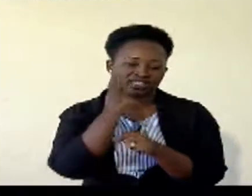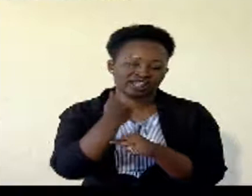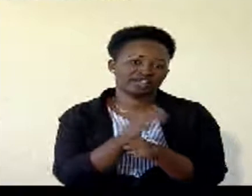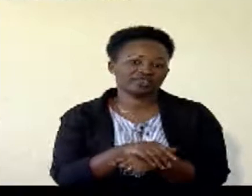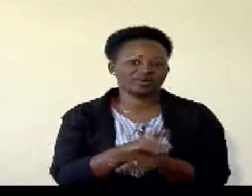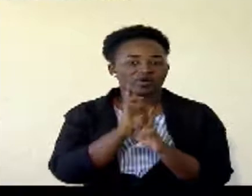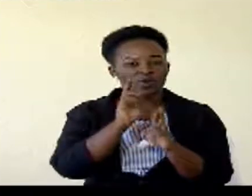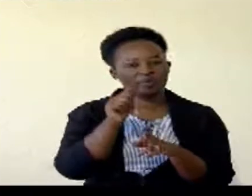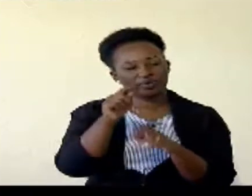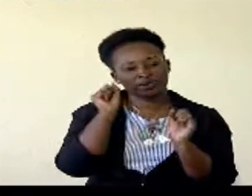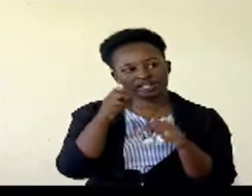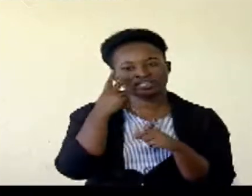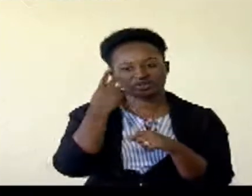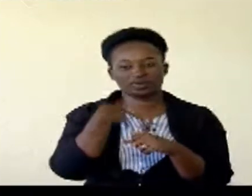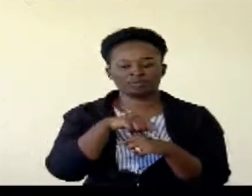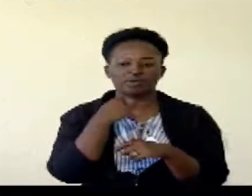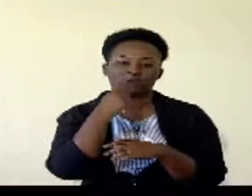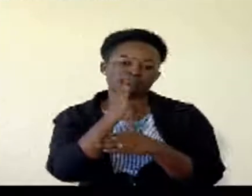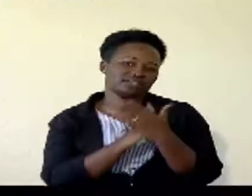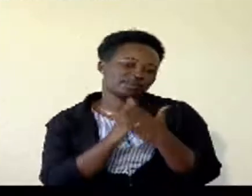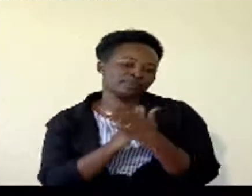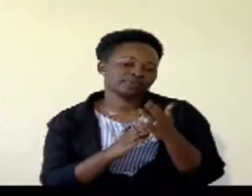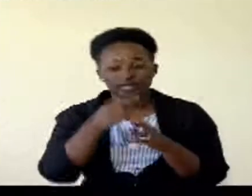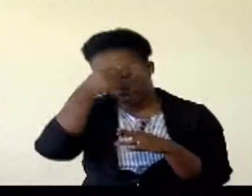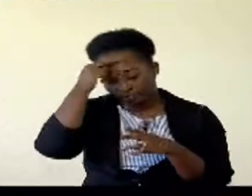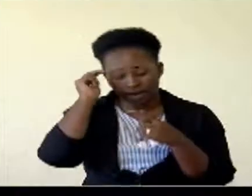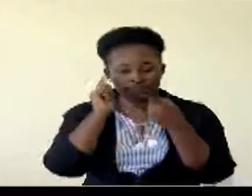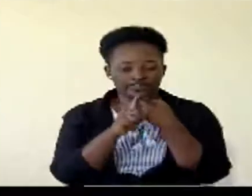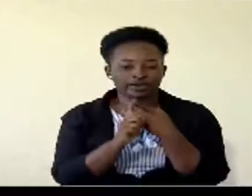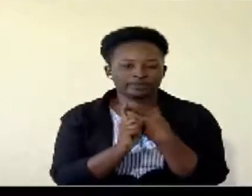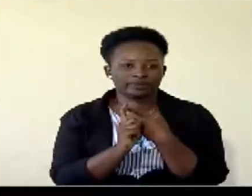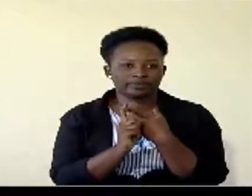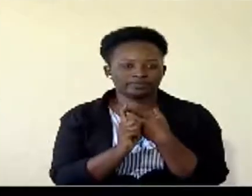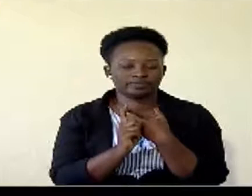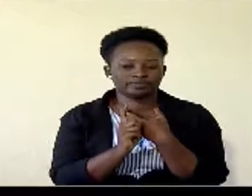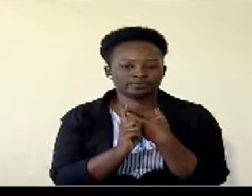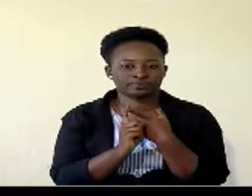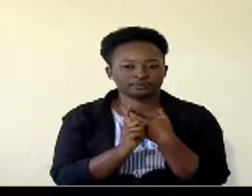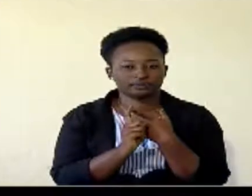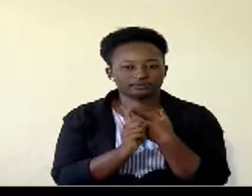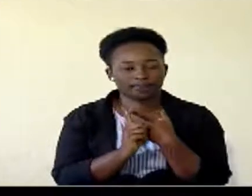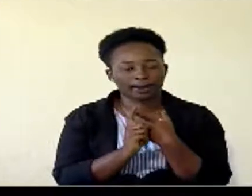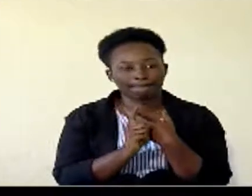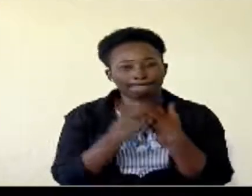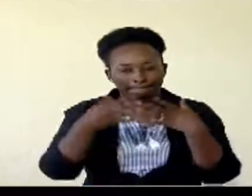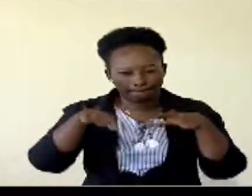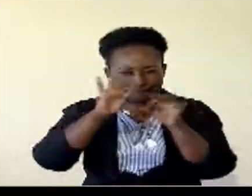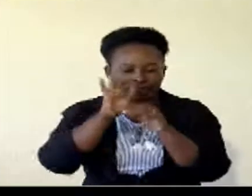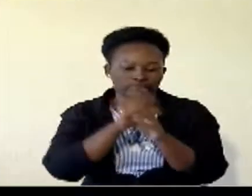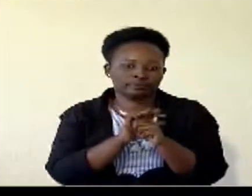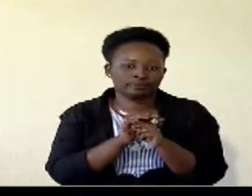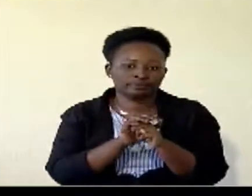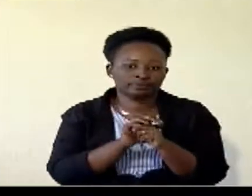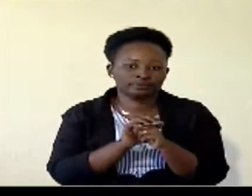you can see. We have just talked about it. One of them is to reduce, which is the most important one, is